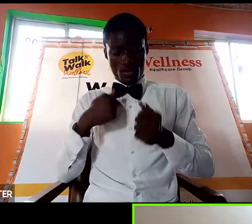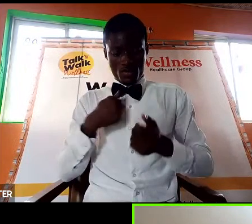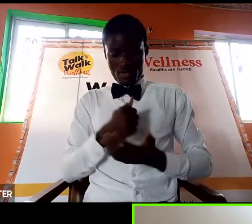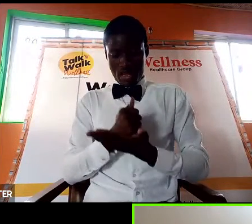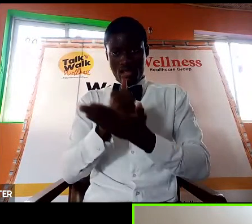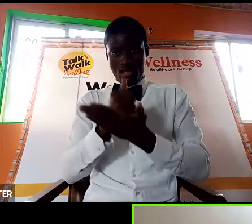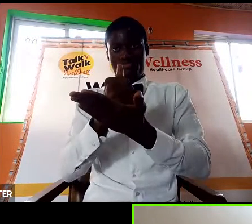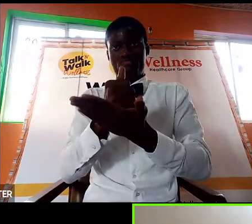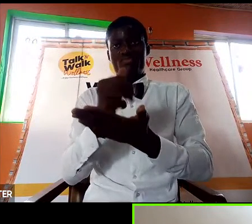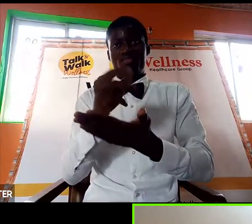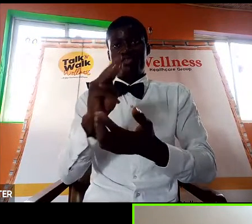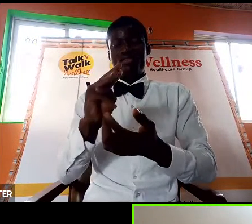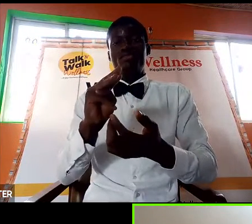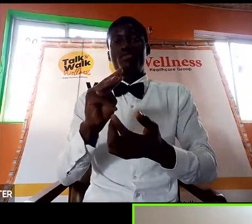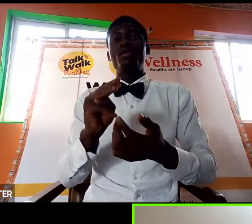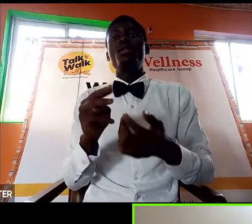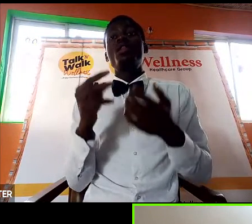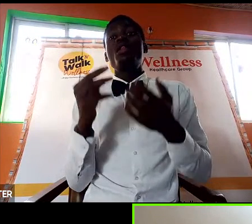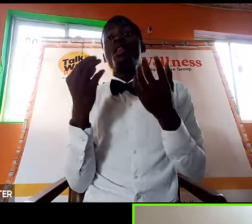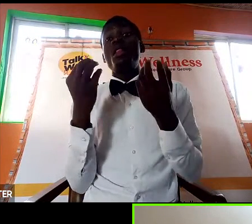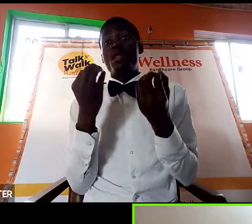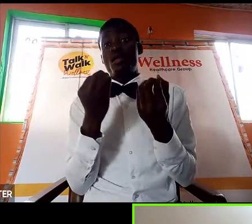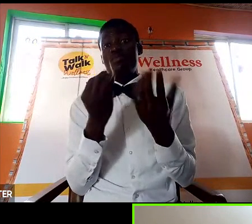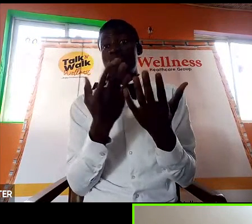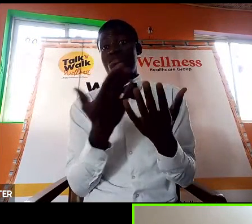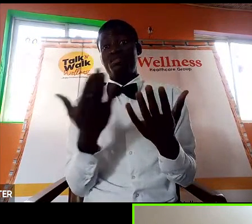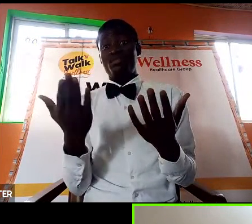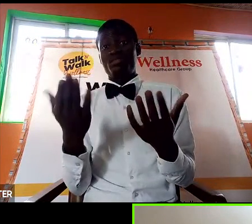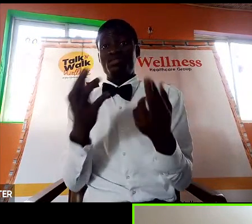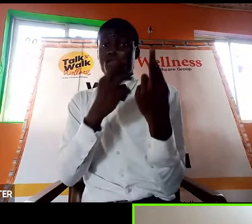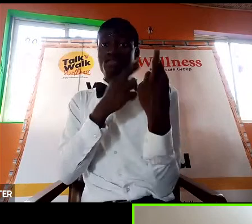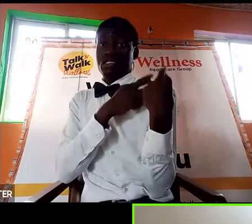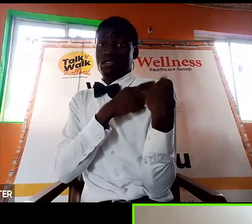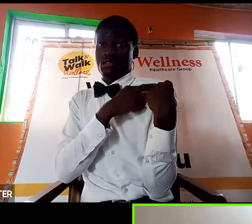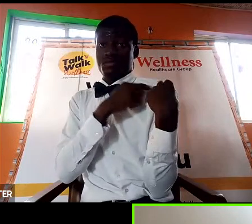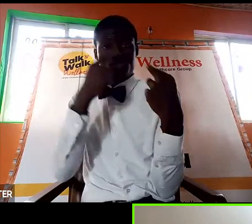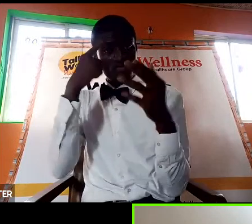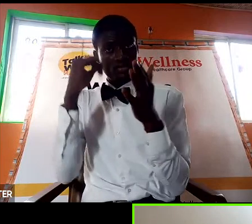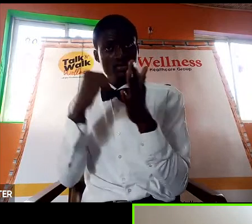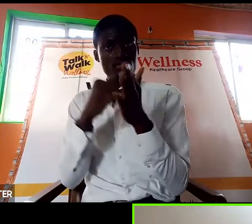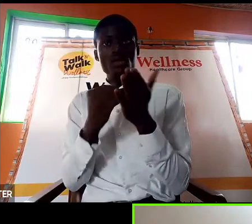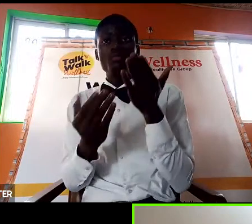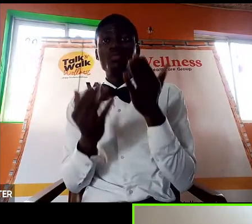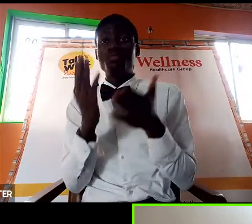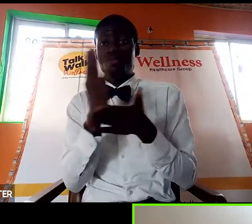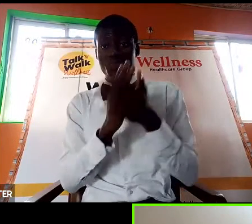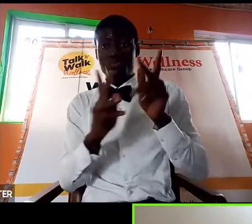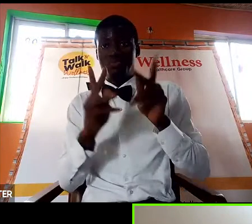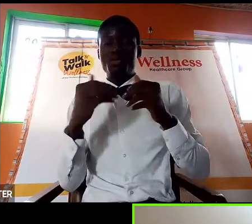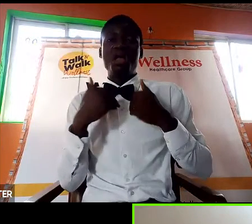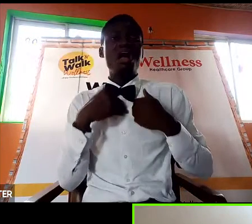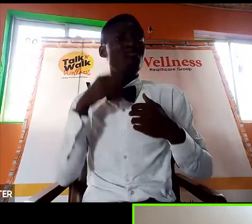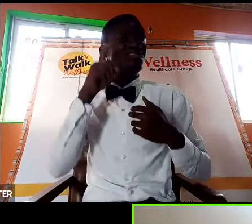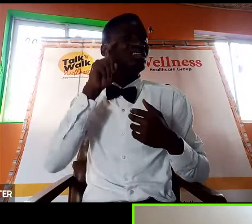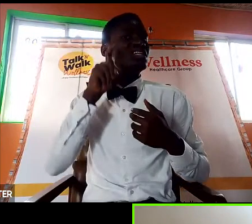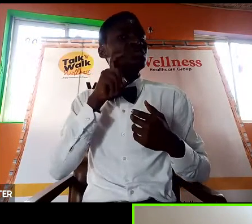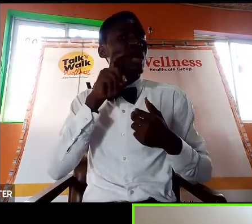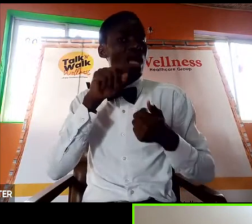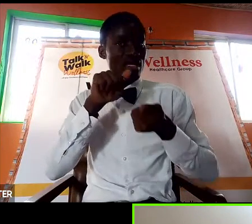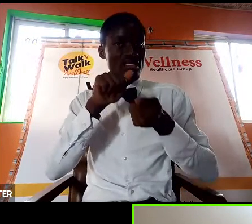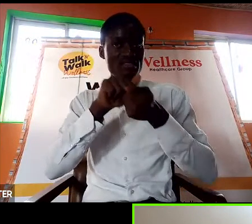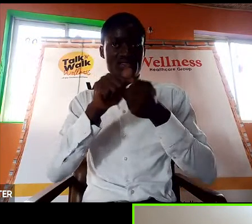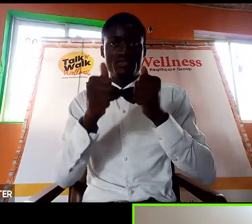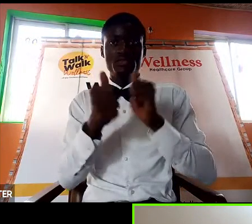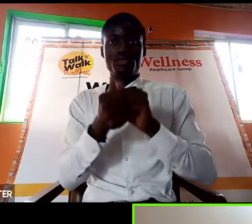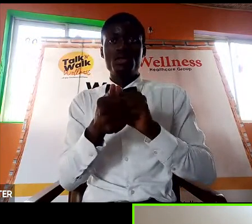of factors that could be responsible for that. People could have sexual dysfunction, which is actually a kind of disorder that you need to